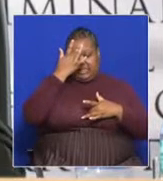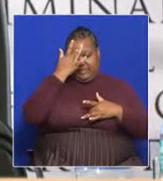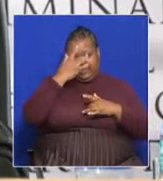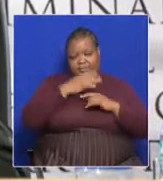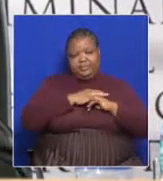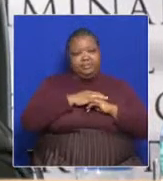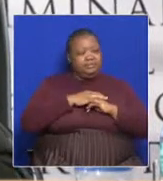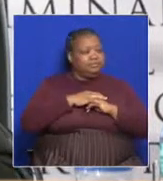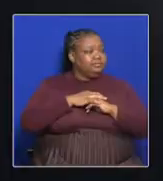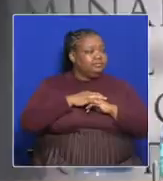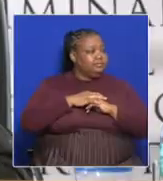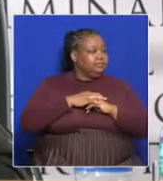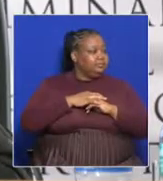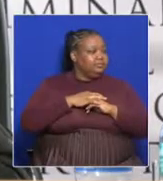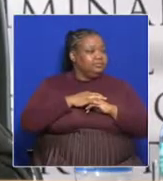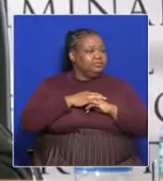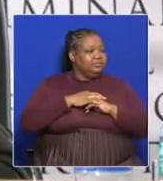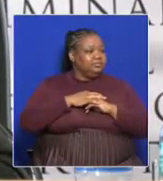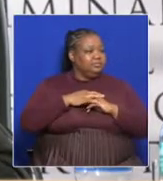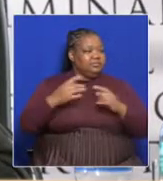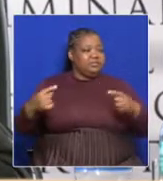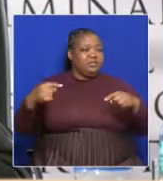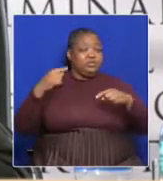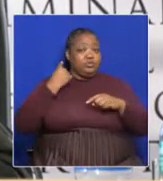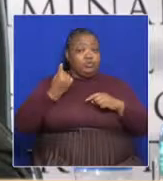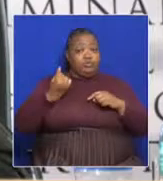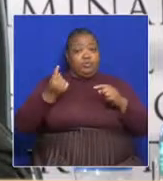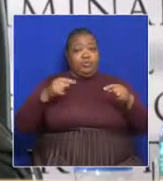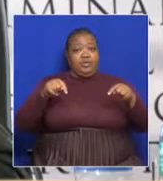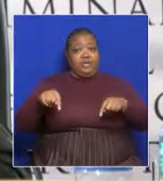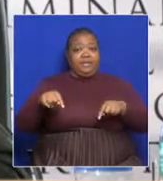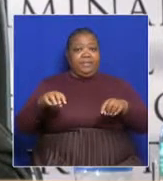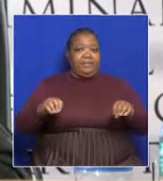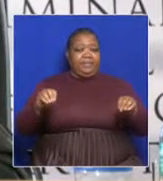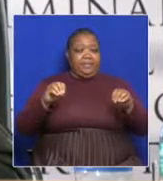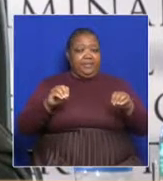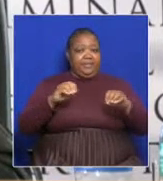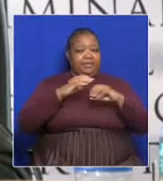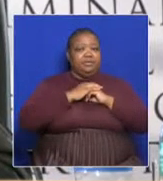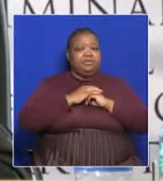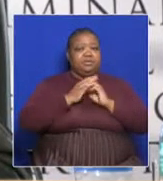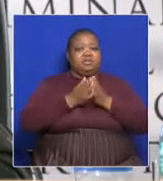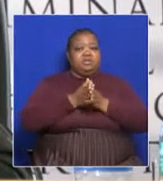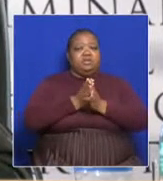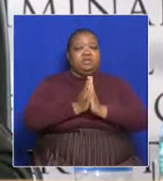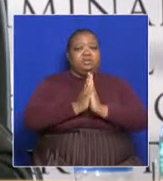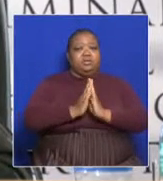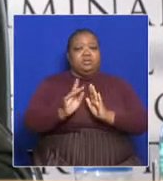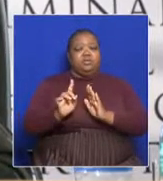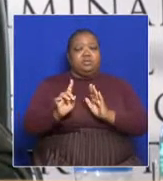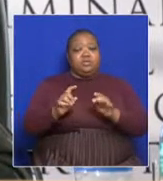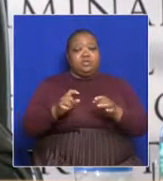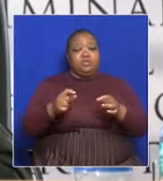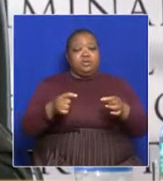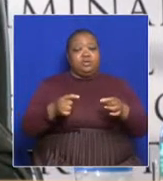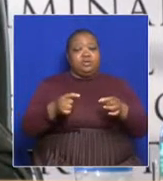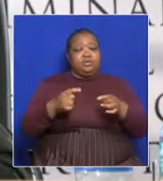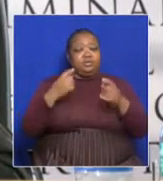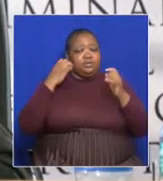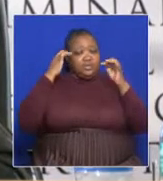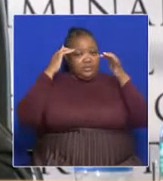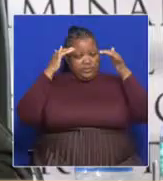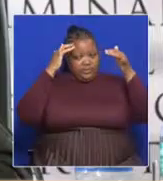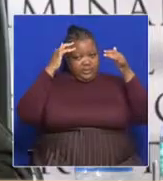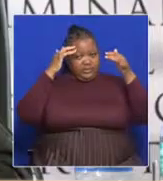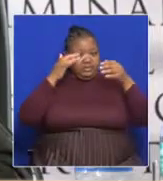not be able to attend tomorrow. The request had been for the Commission to consider whether it